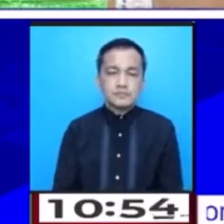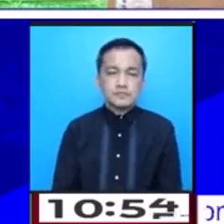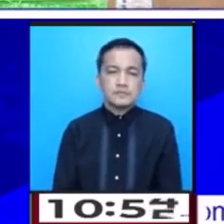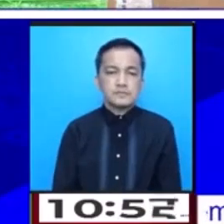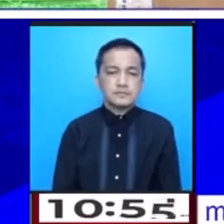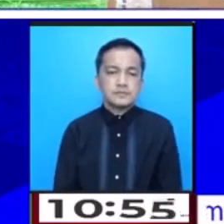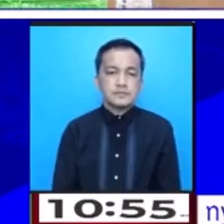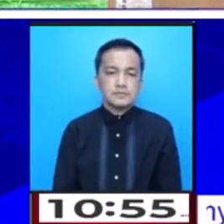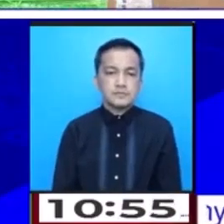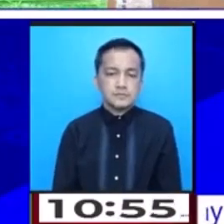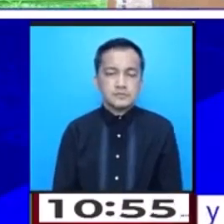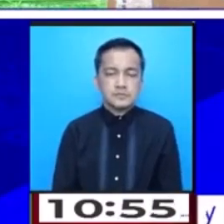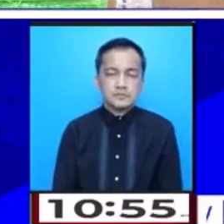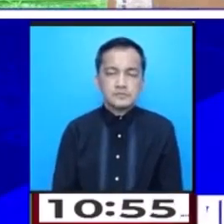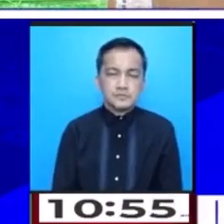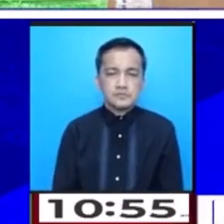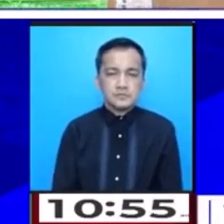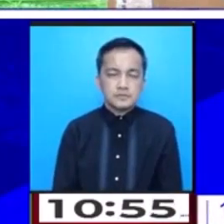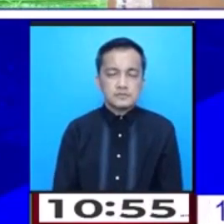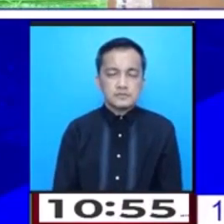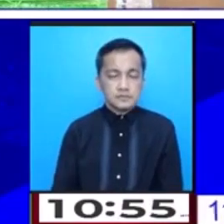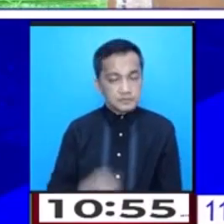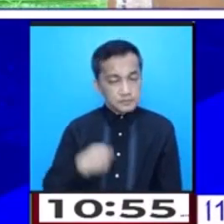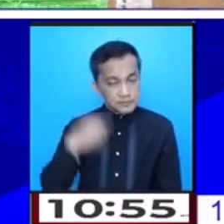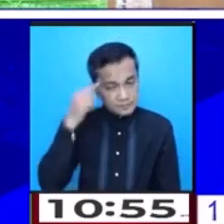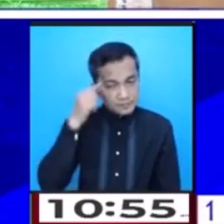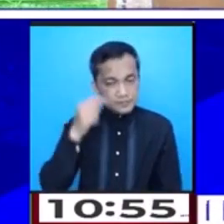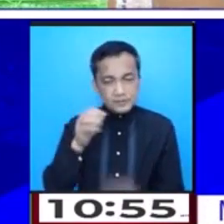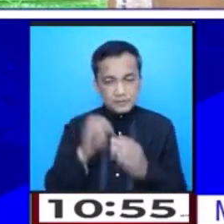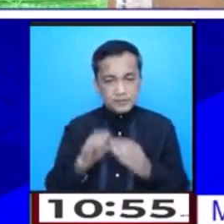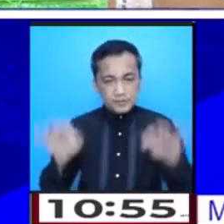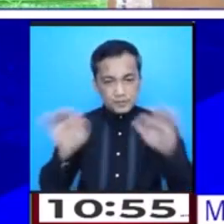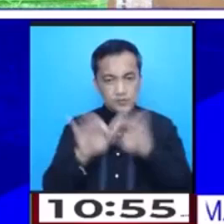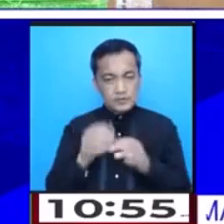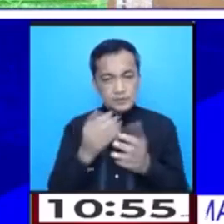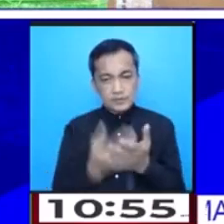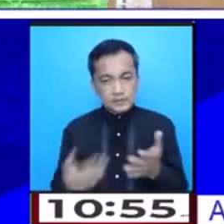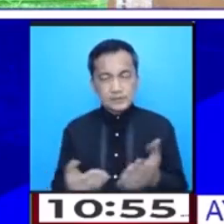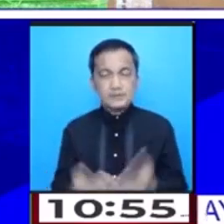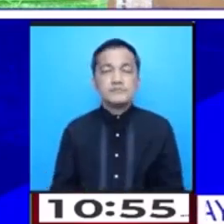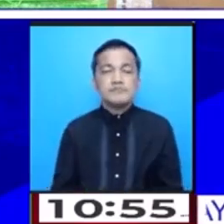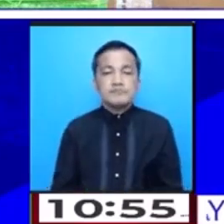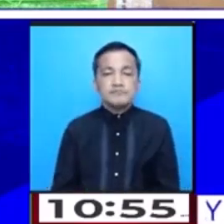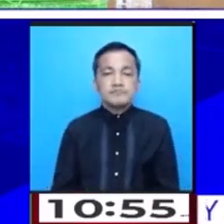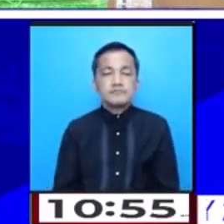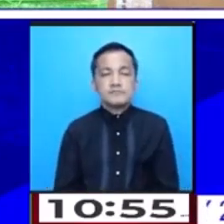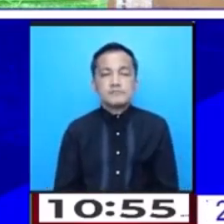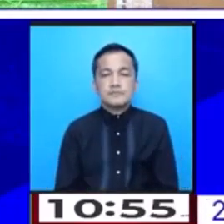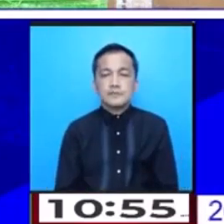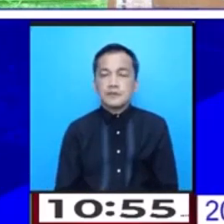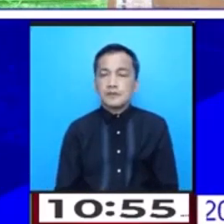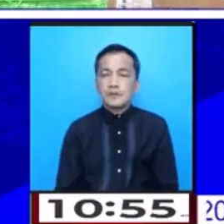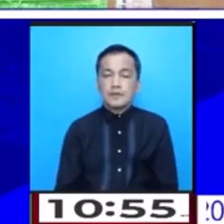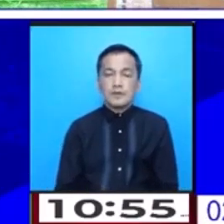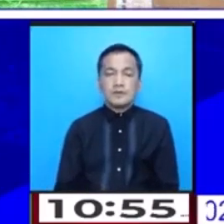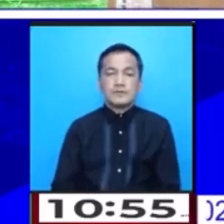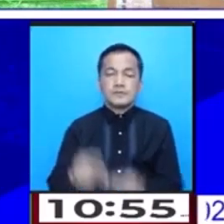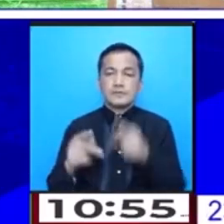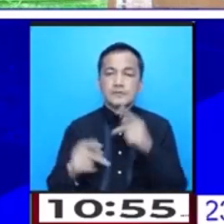I think the critical thing here is that the public, particularly the investing